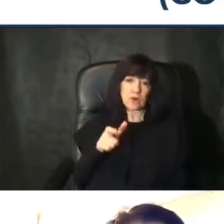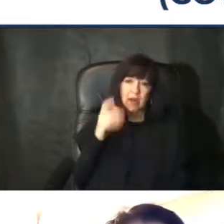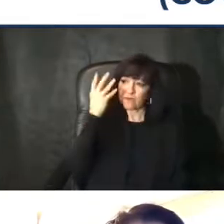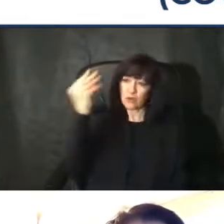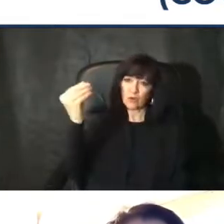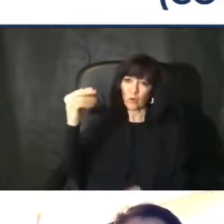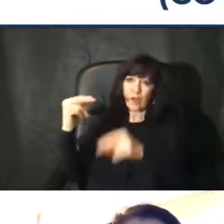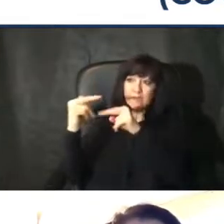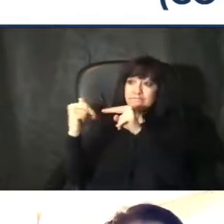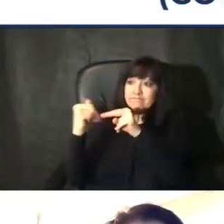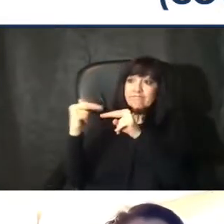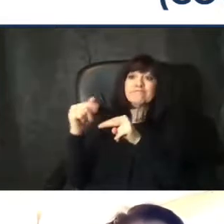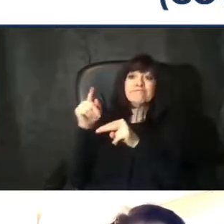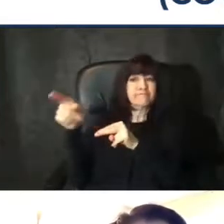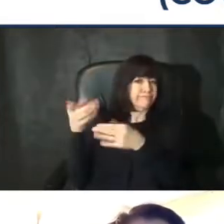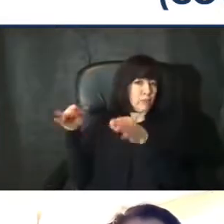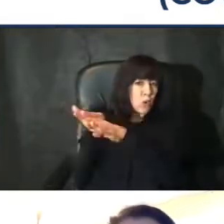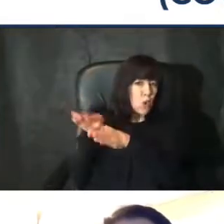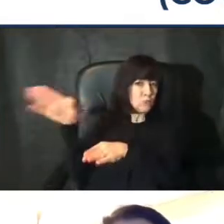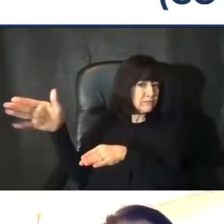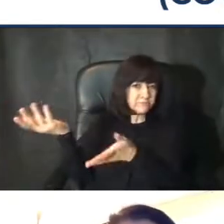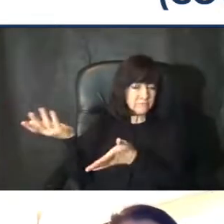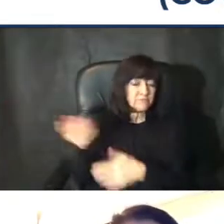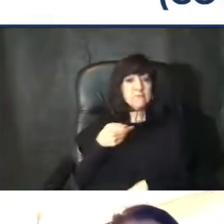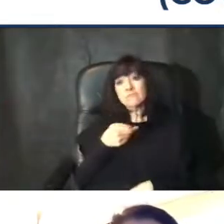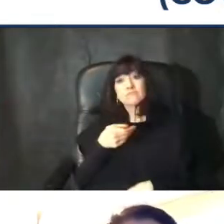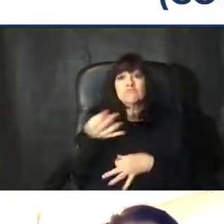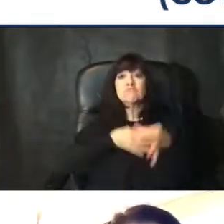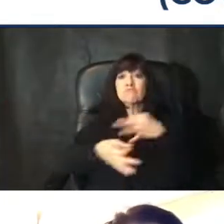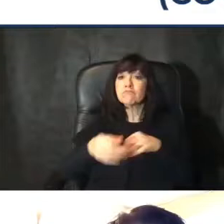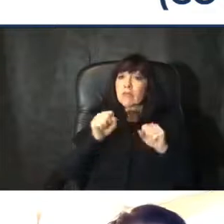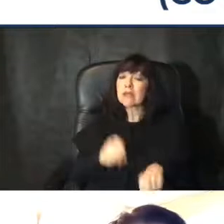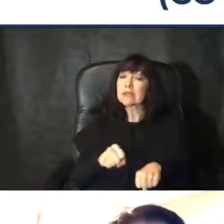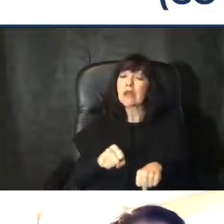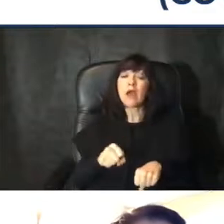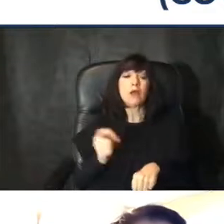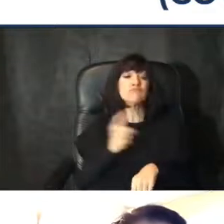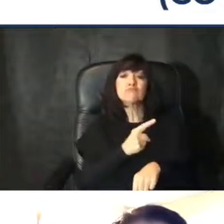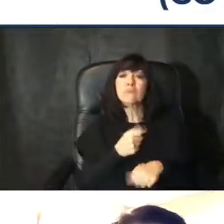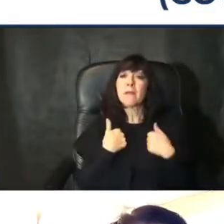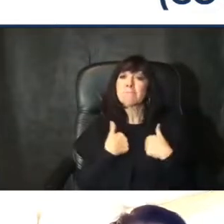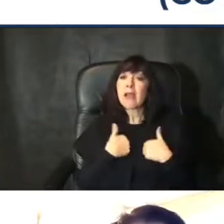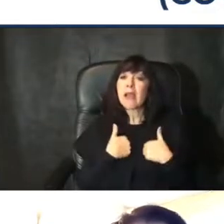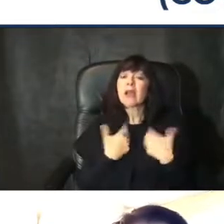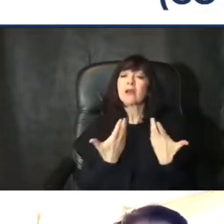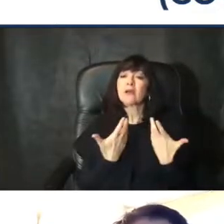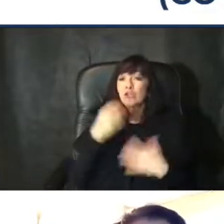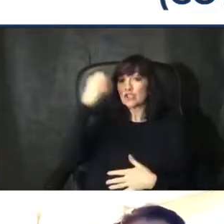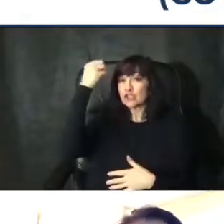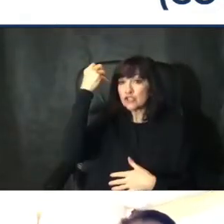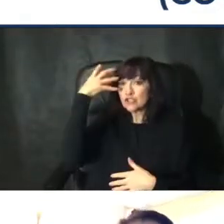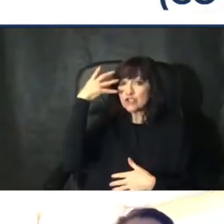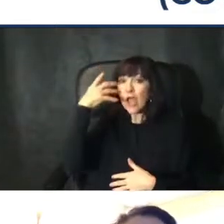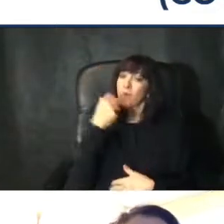considered self-care. You can take a bath. You can take a shower. It's okay to take a shower by yourself. The kids don't have to stand there with